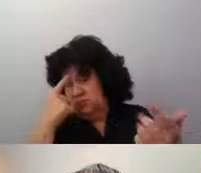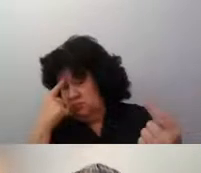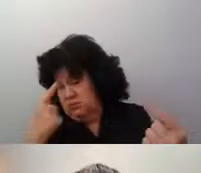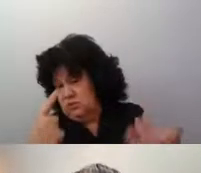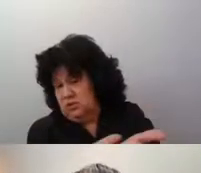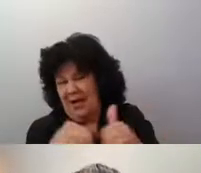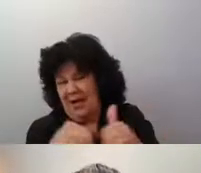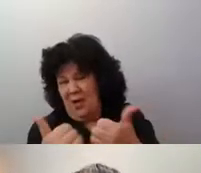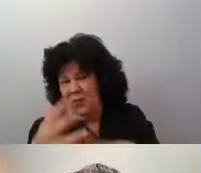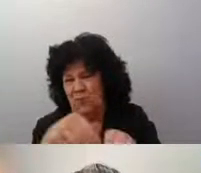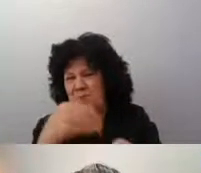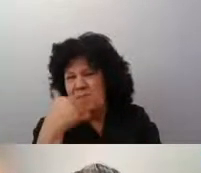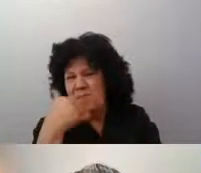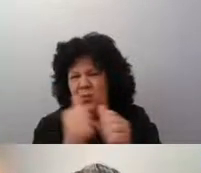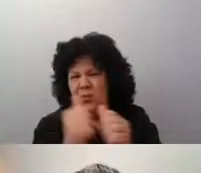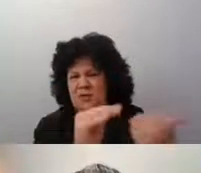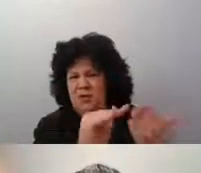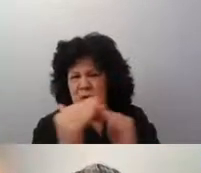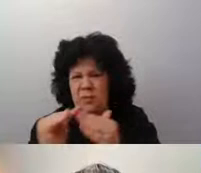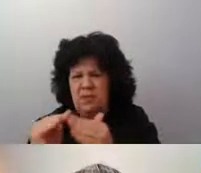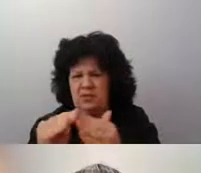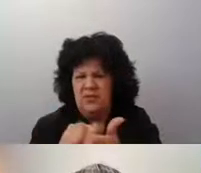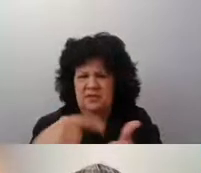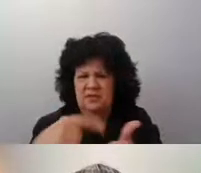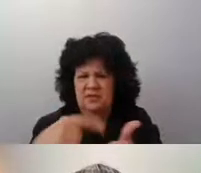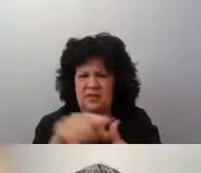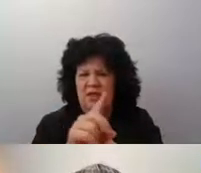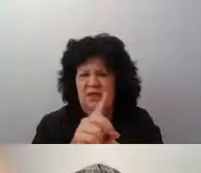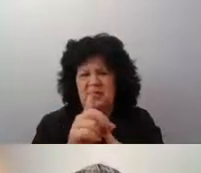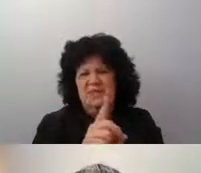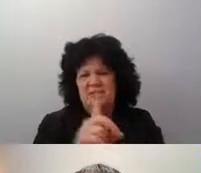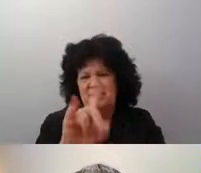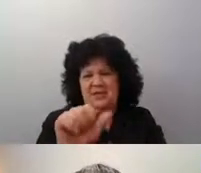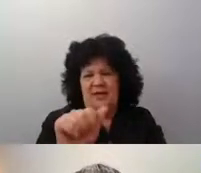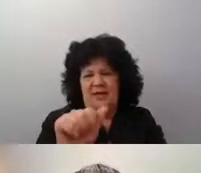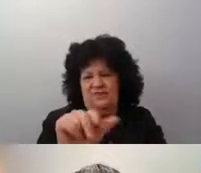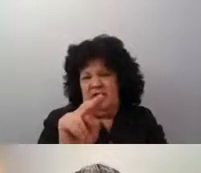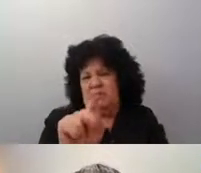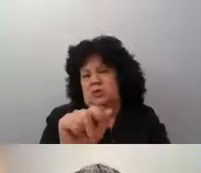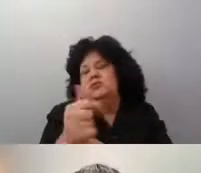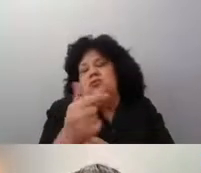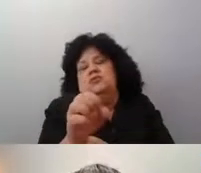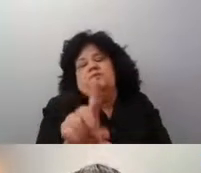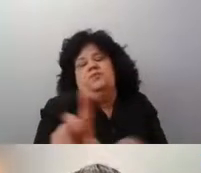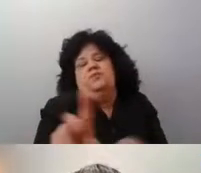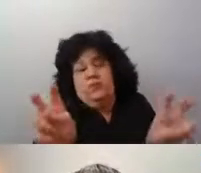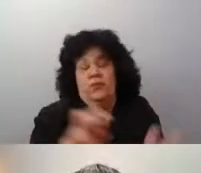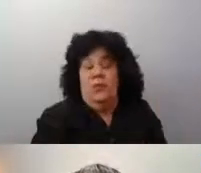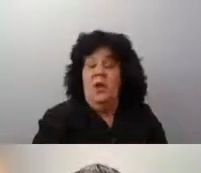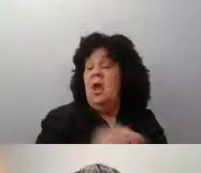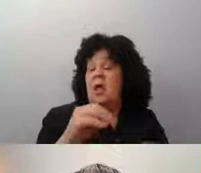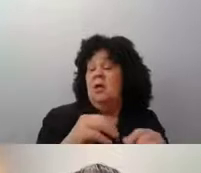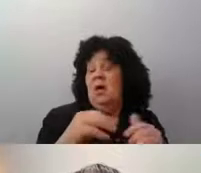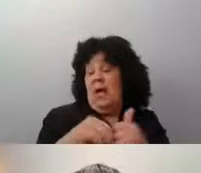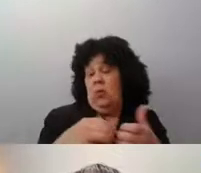with communities that are traditionally disadvantaged communities, around all projects of all sizes. That,